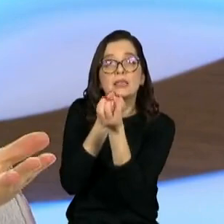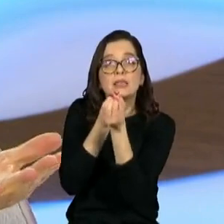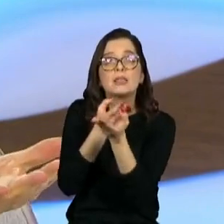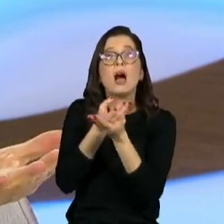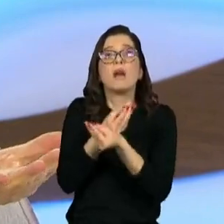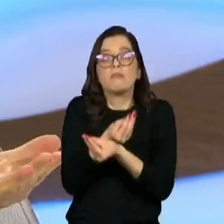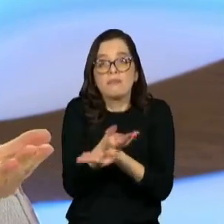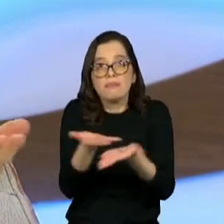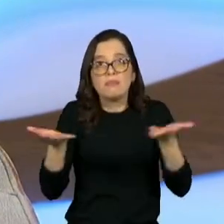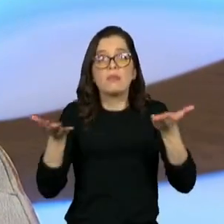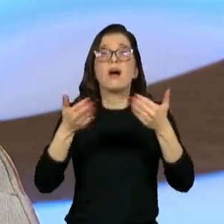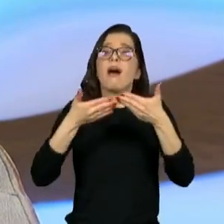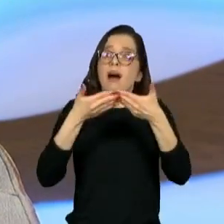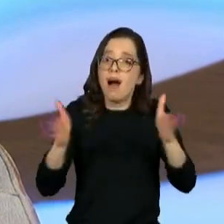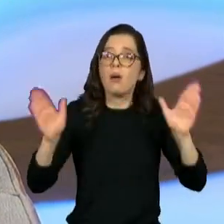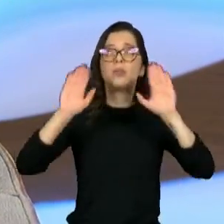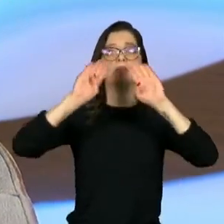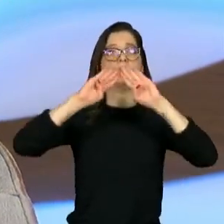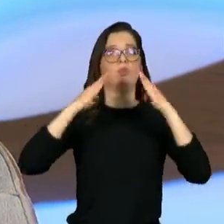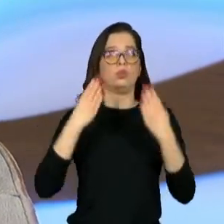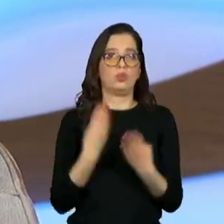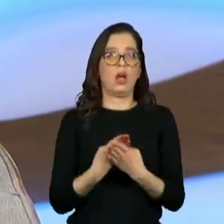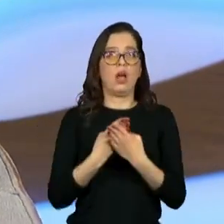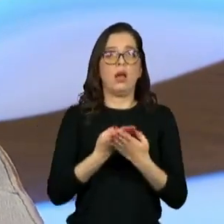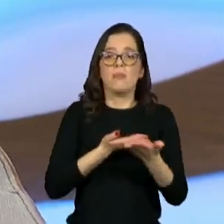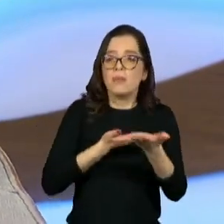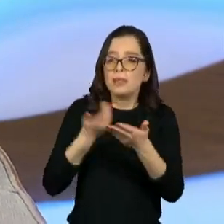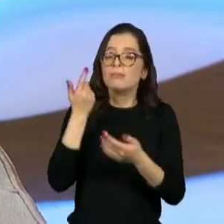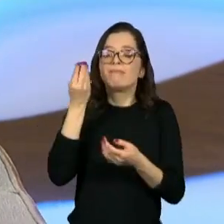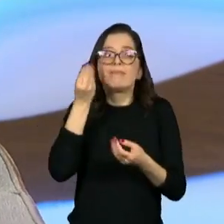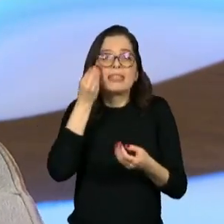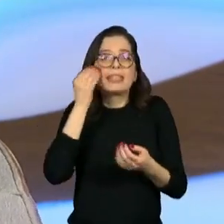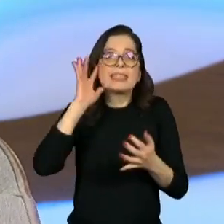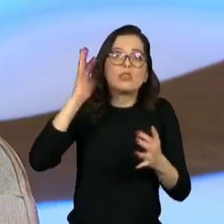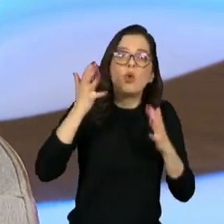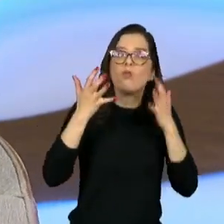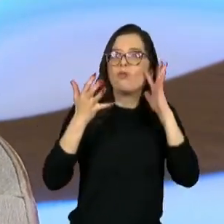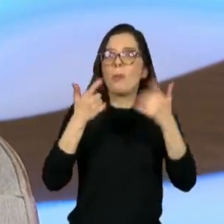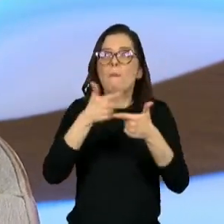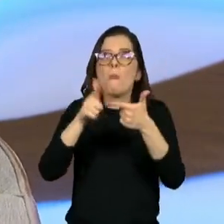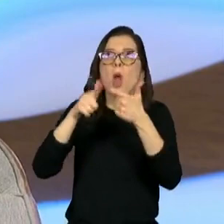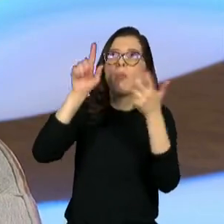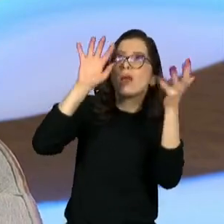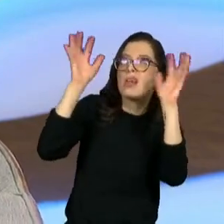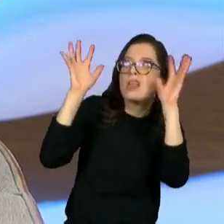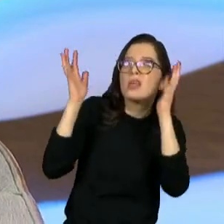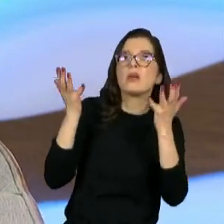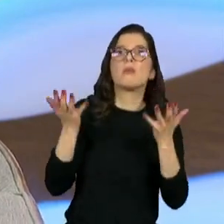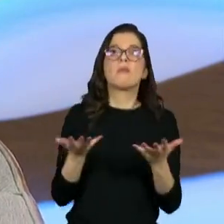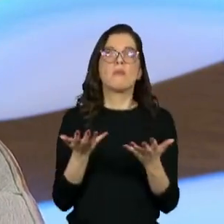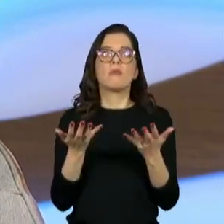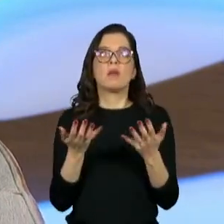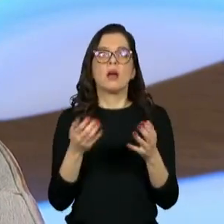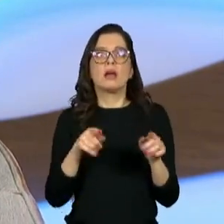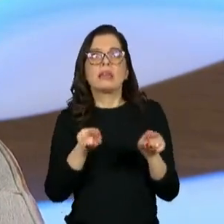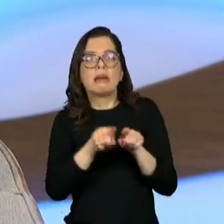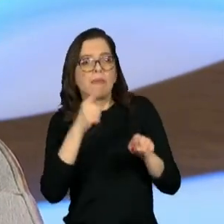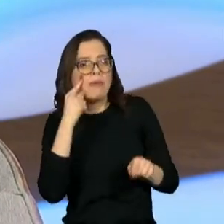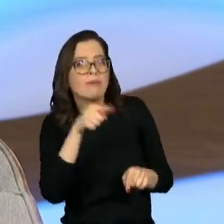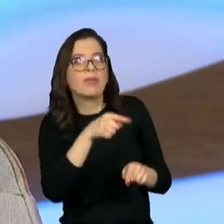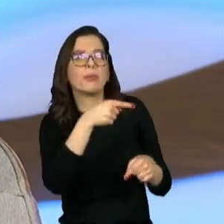as whether and when to open schools or how to address climate change. but only